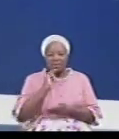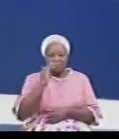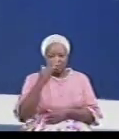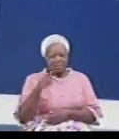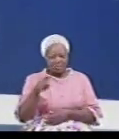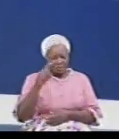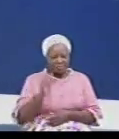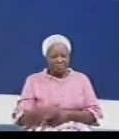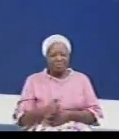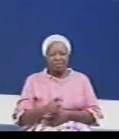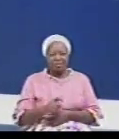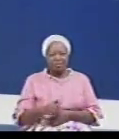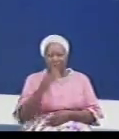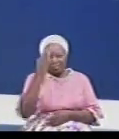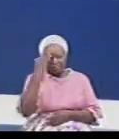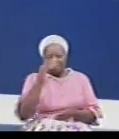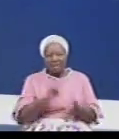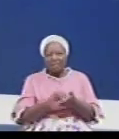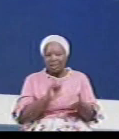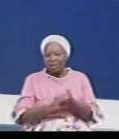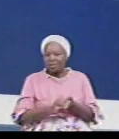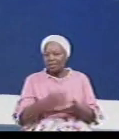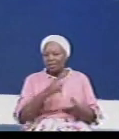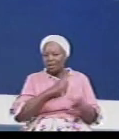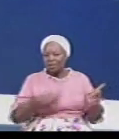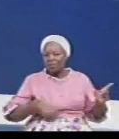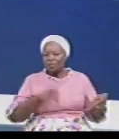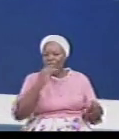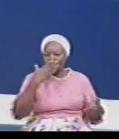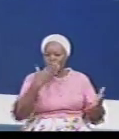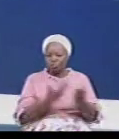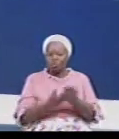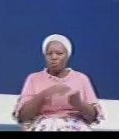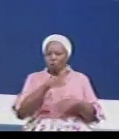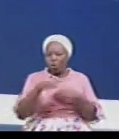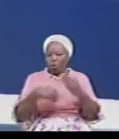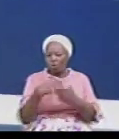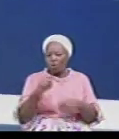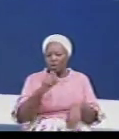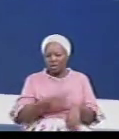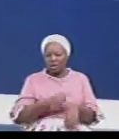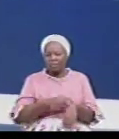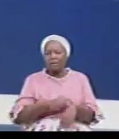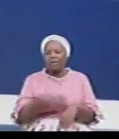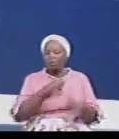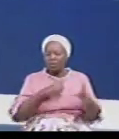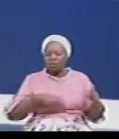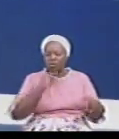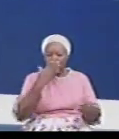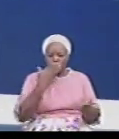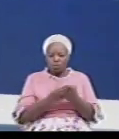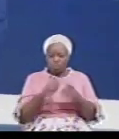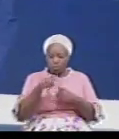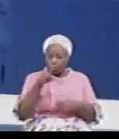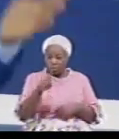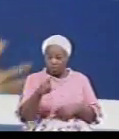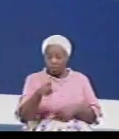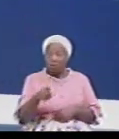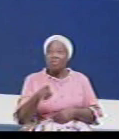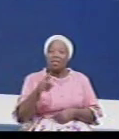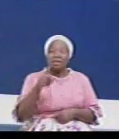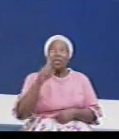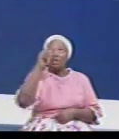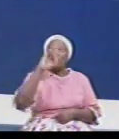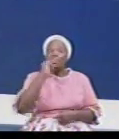time. He's good to me. He's good to you. He's good to the church. He's good to the churches. He's good